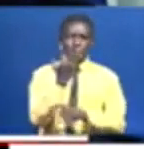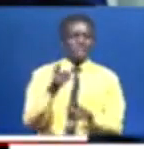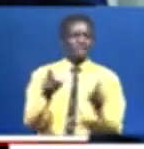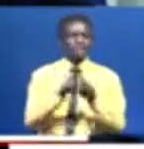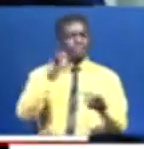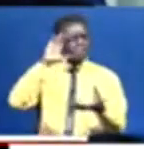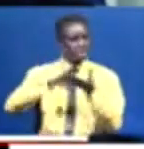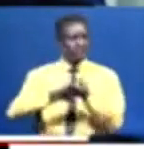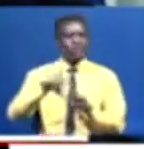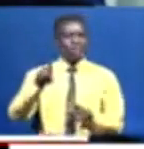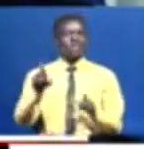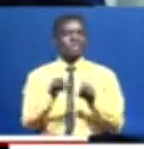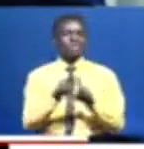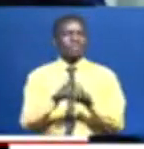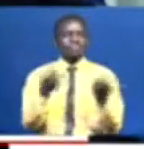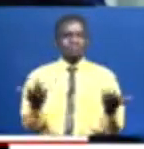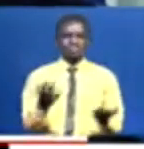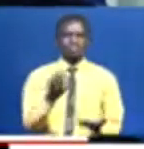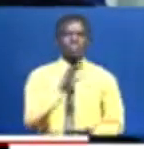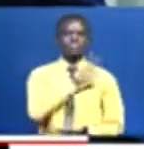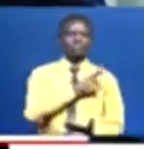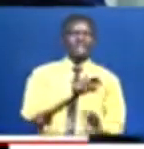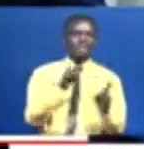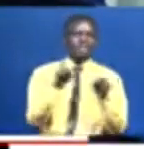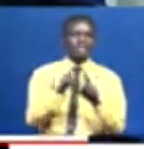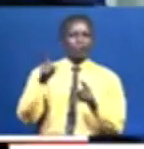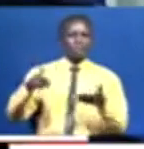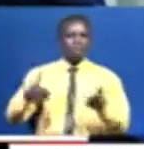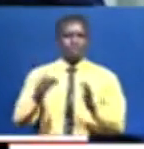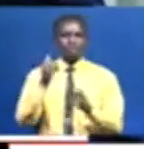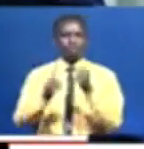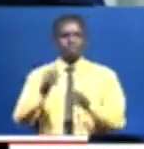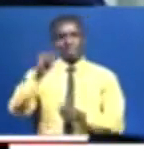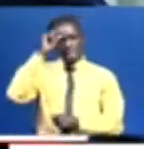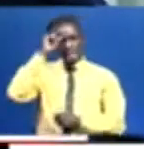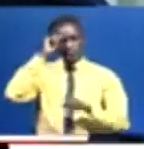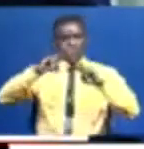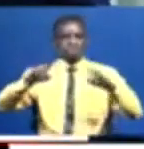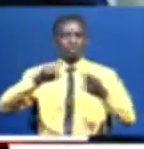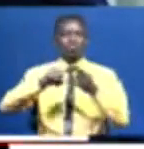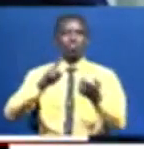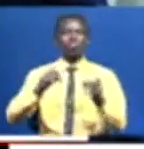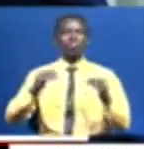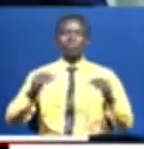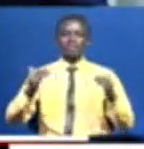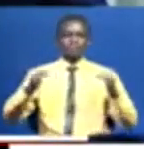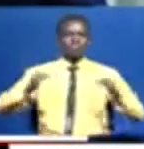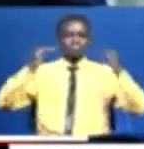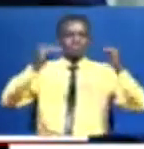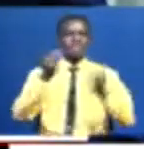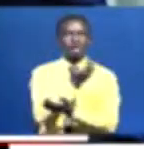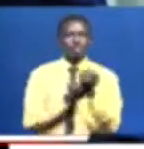an incentive and a channel through which government is seeking to boost the economy. But like I